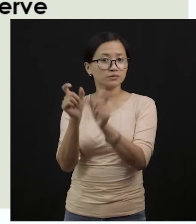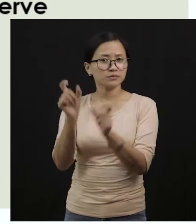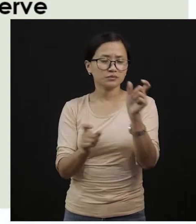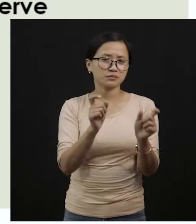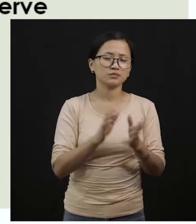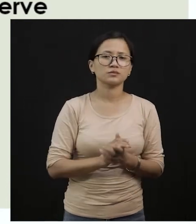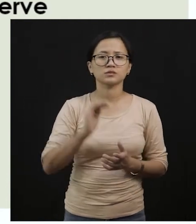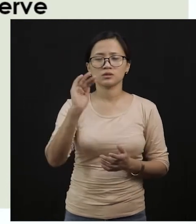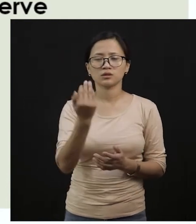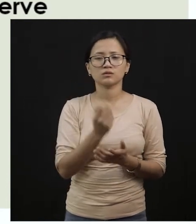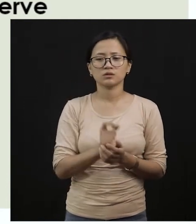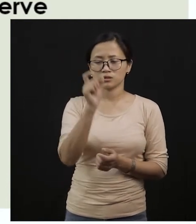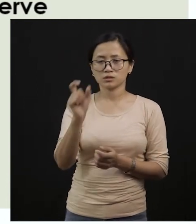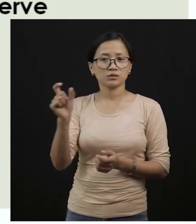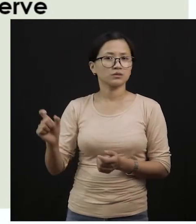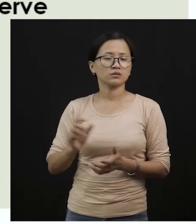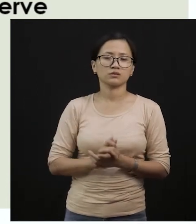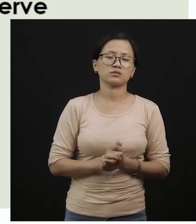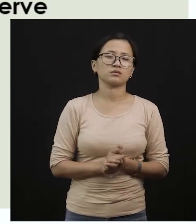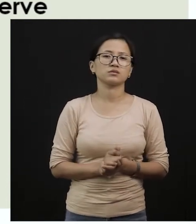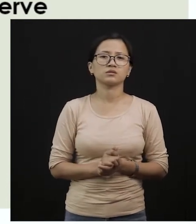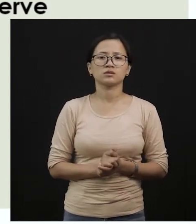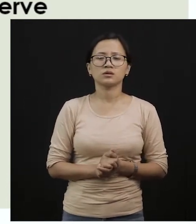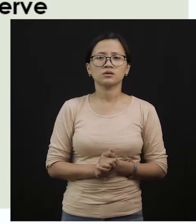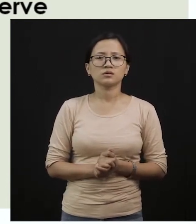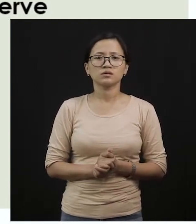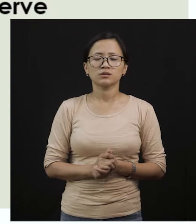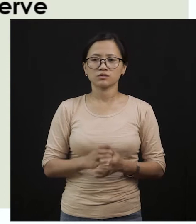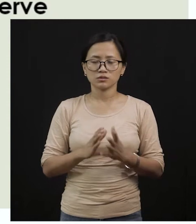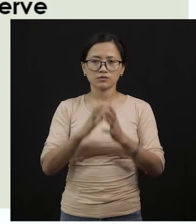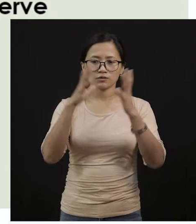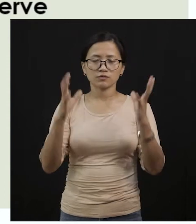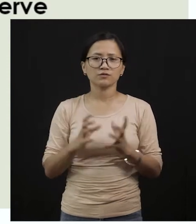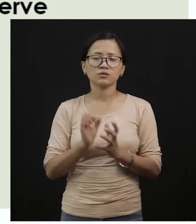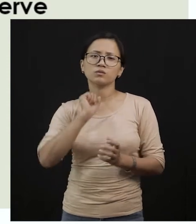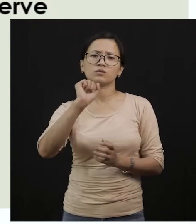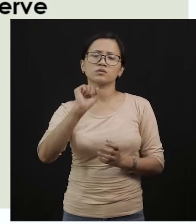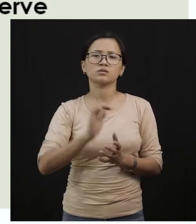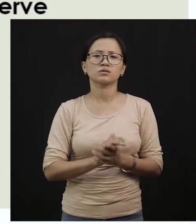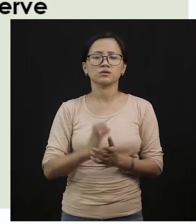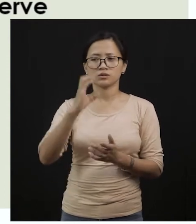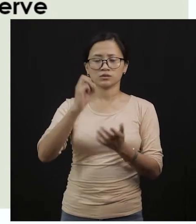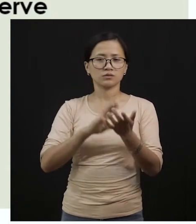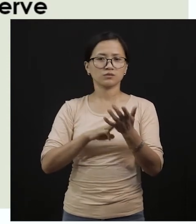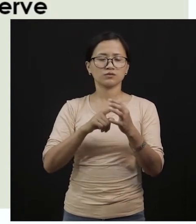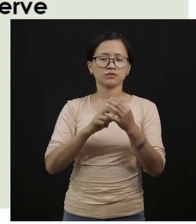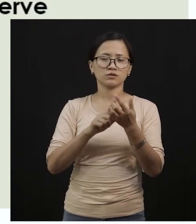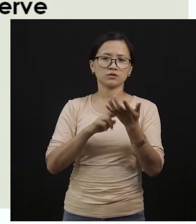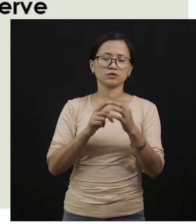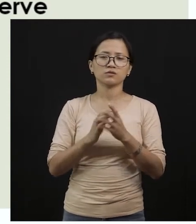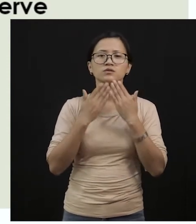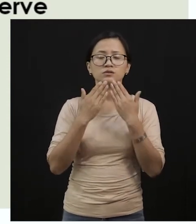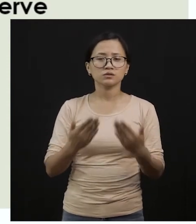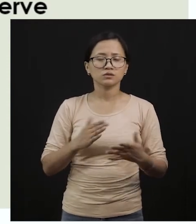wanted to do something for these people instead of just confining herself to a convent school. Okay, instead